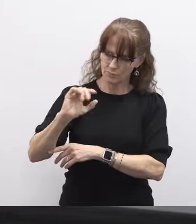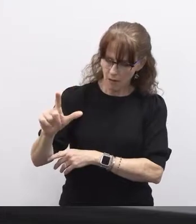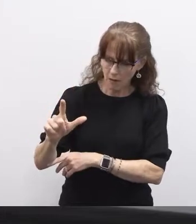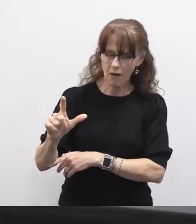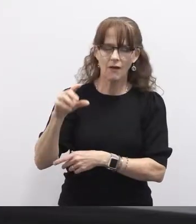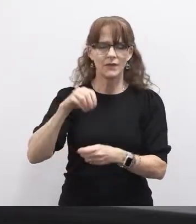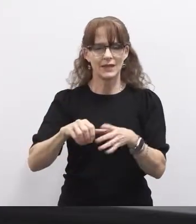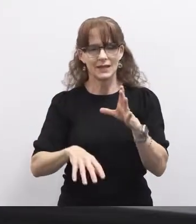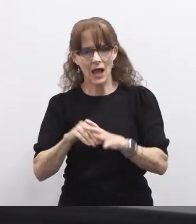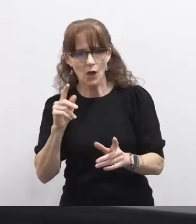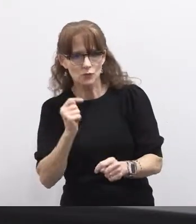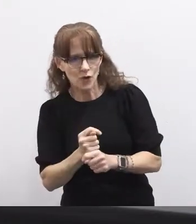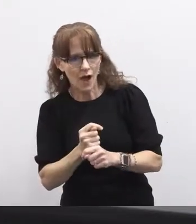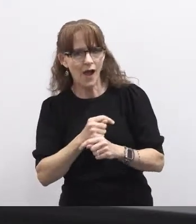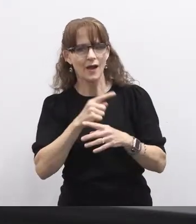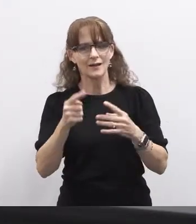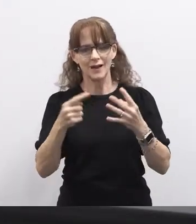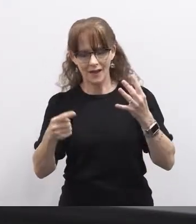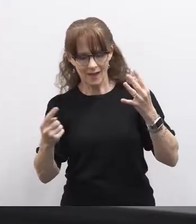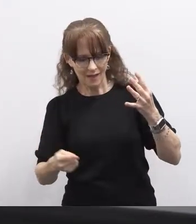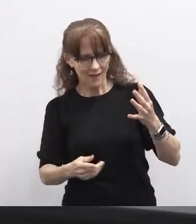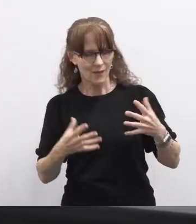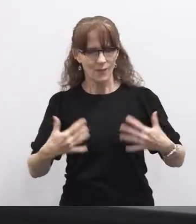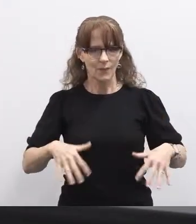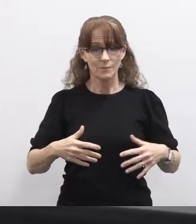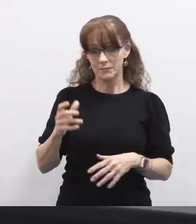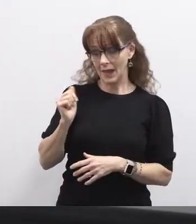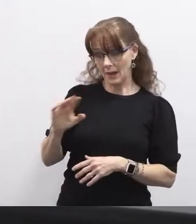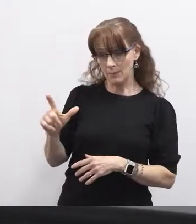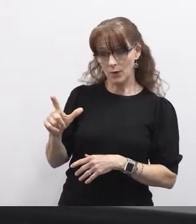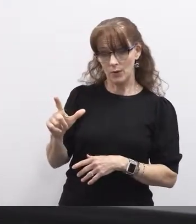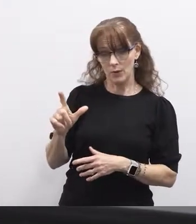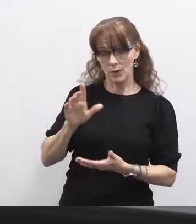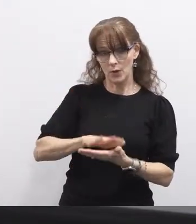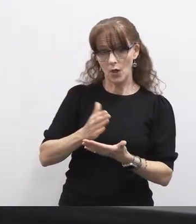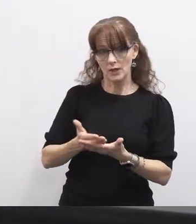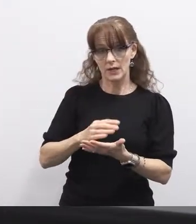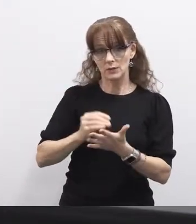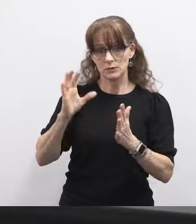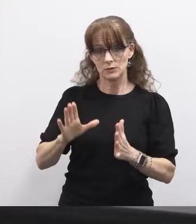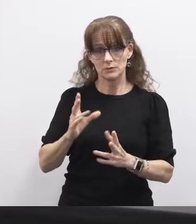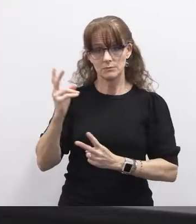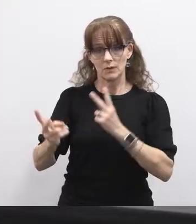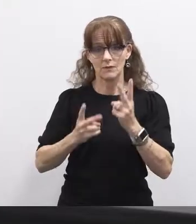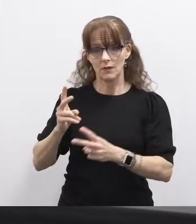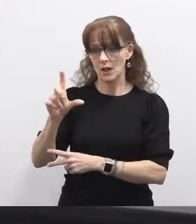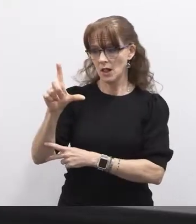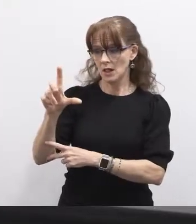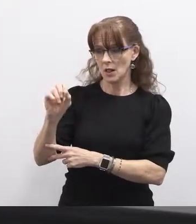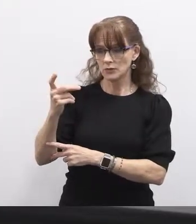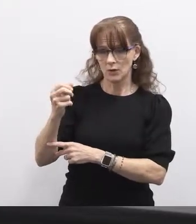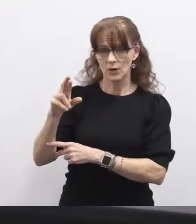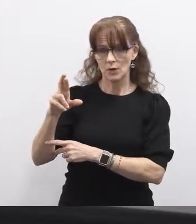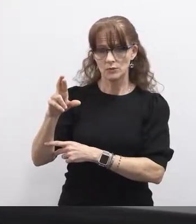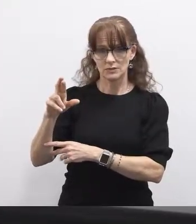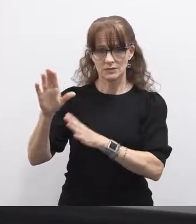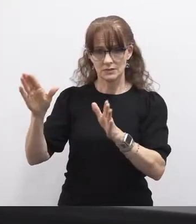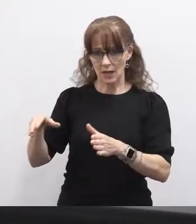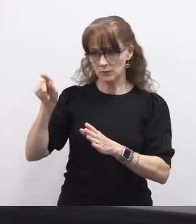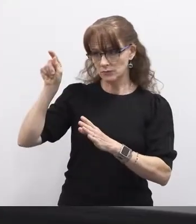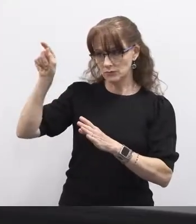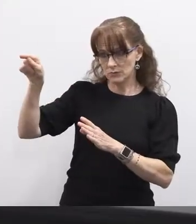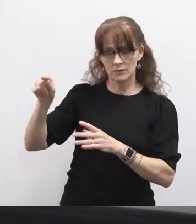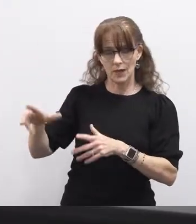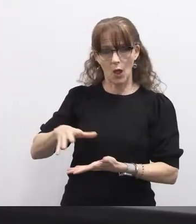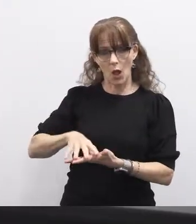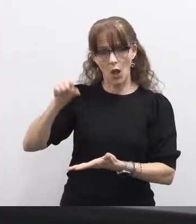well. In April, all of our Culinary 1 students will be visiting Los Cerritos Ranch House in Long Beach,